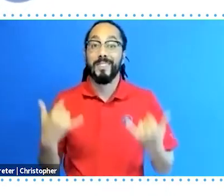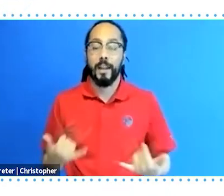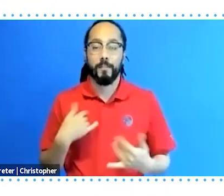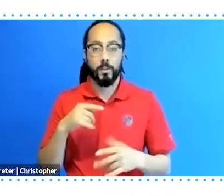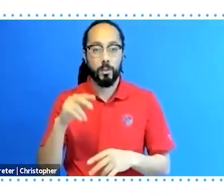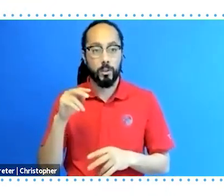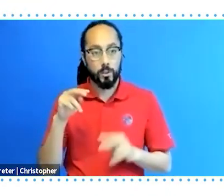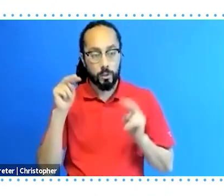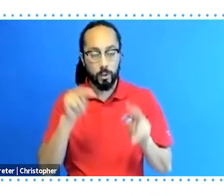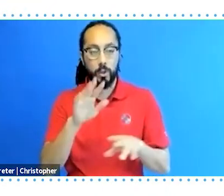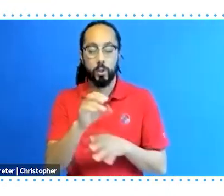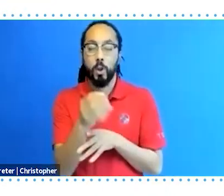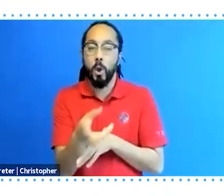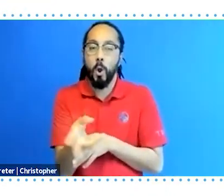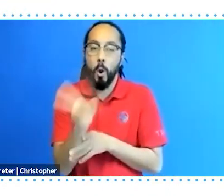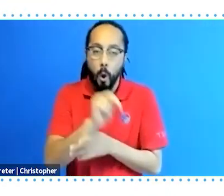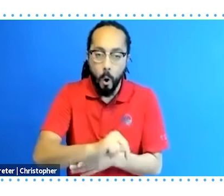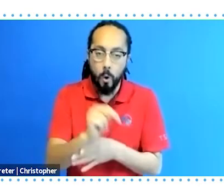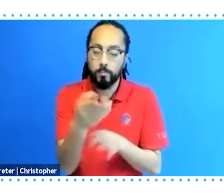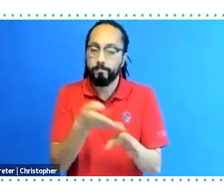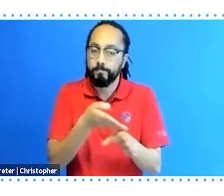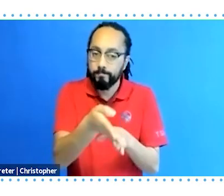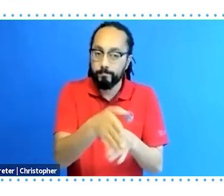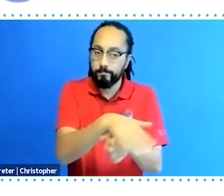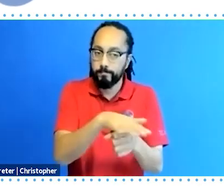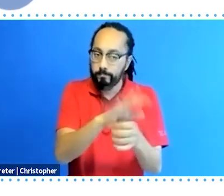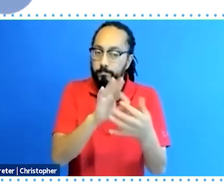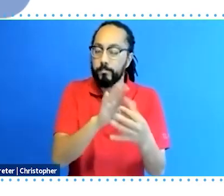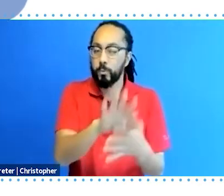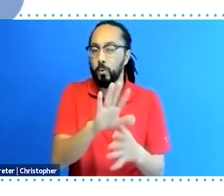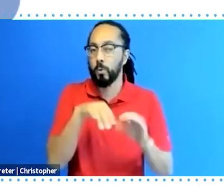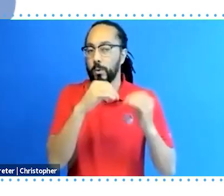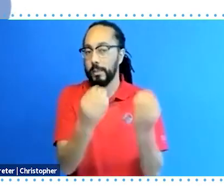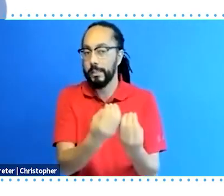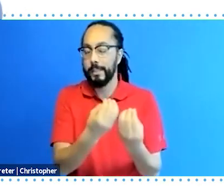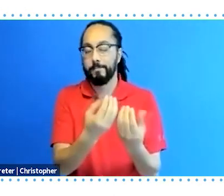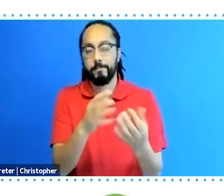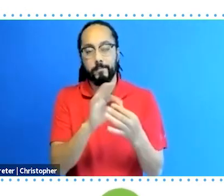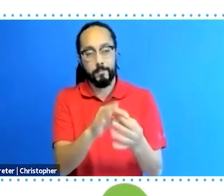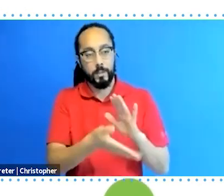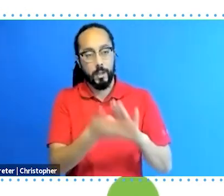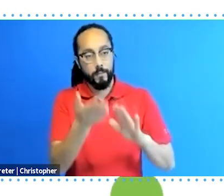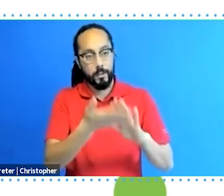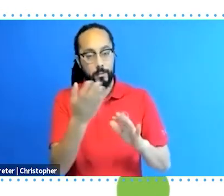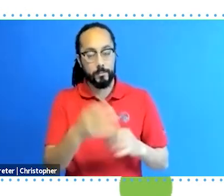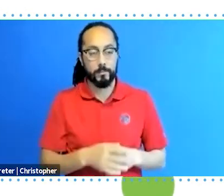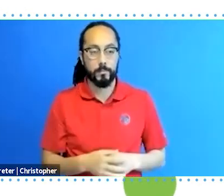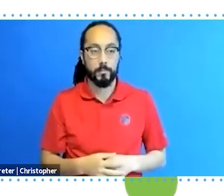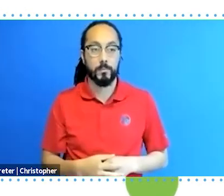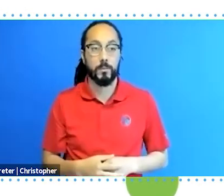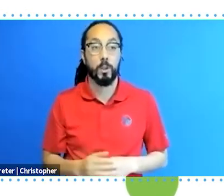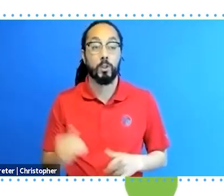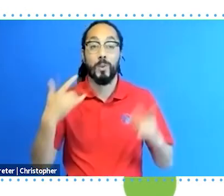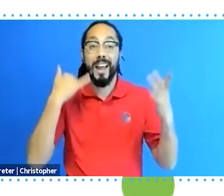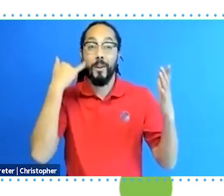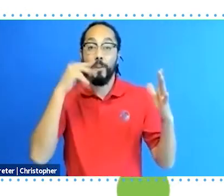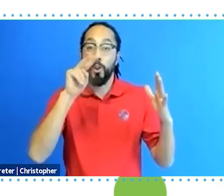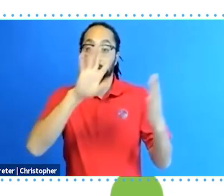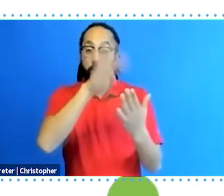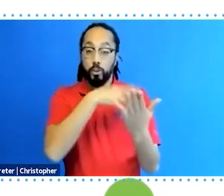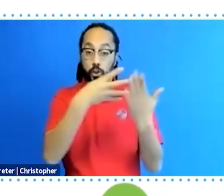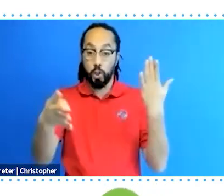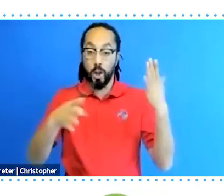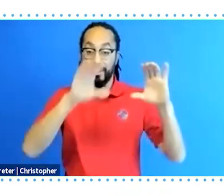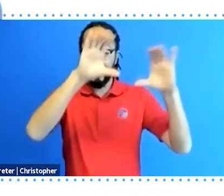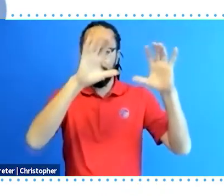you need to do for governance according to your organization. So if you think about the darker shades going down to the lighter shades, I've